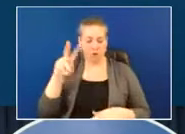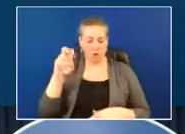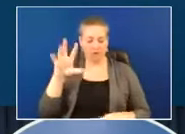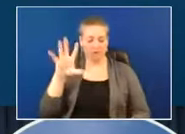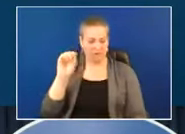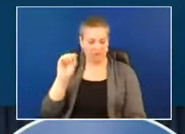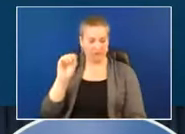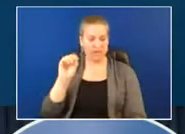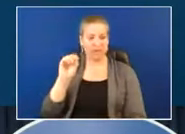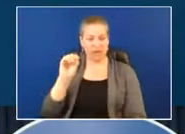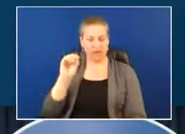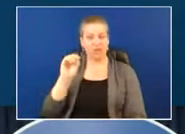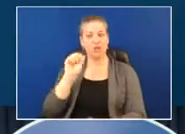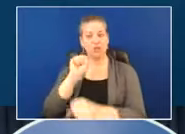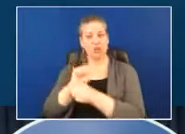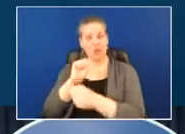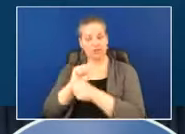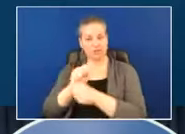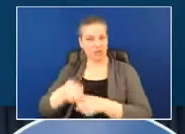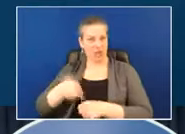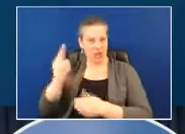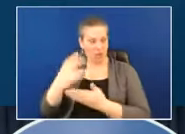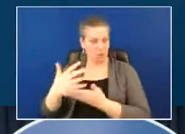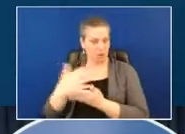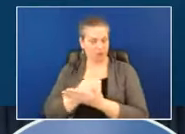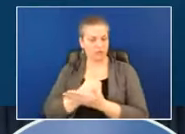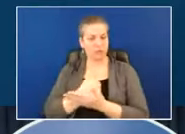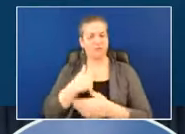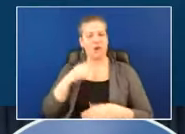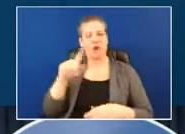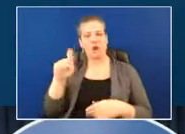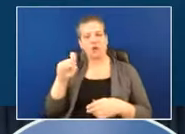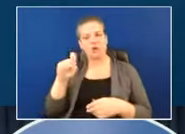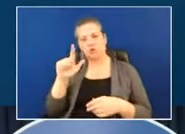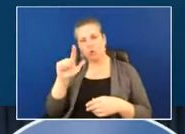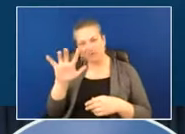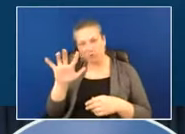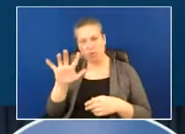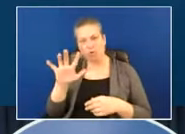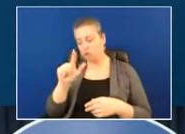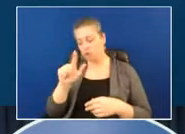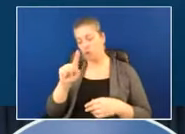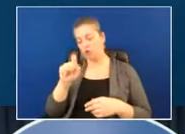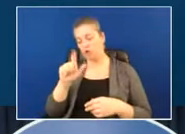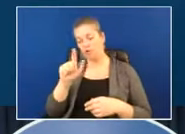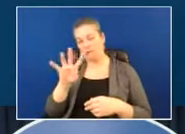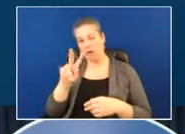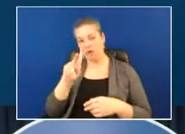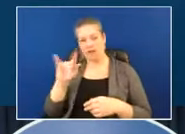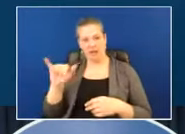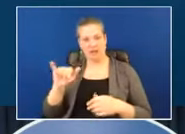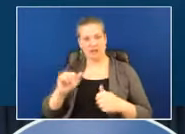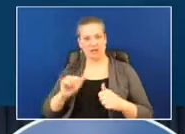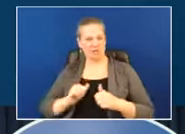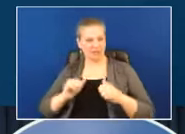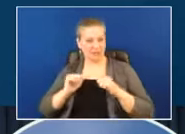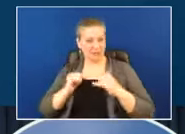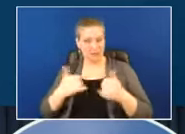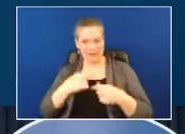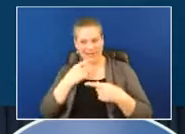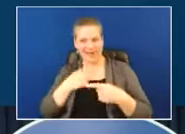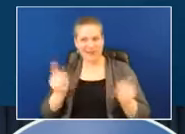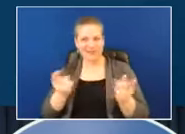high-wage jobs, including at least 124 Kentucky resident positions. But since we're announcing it here again today, maybe we can add a